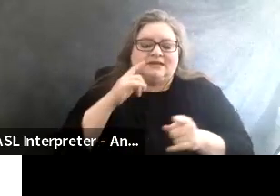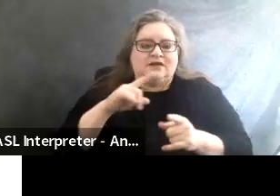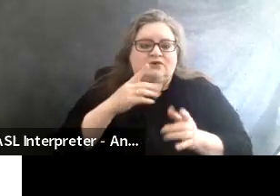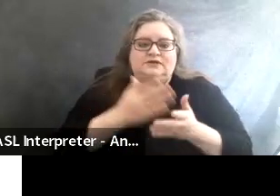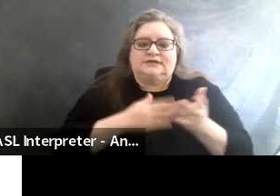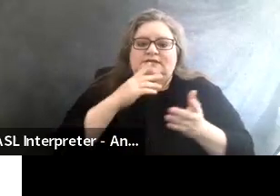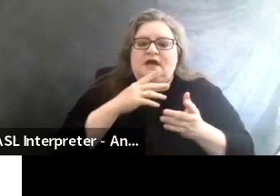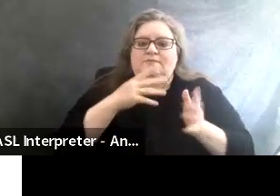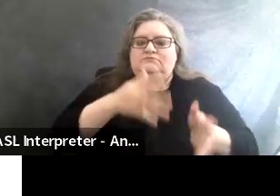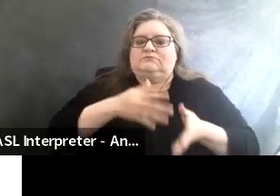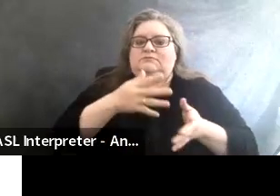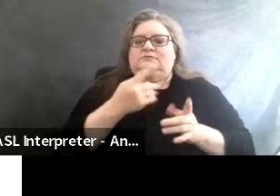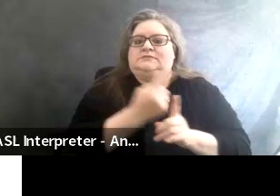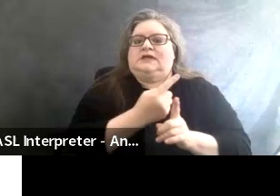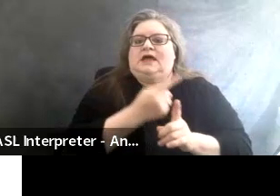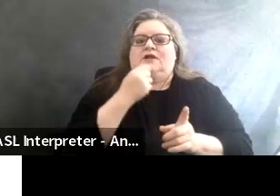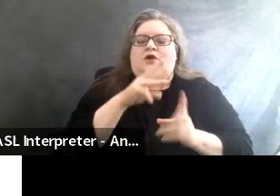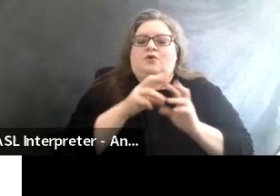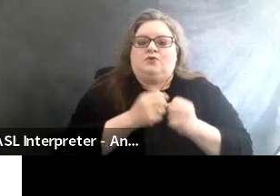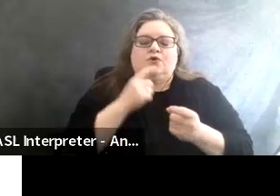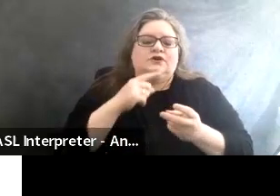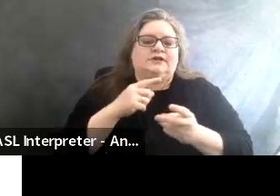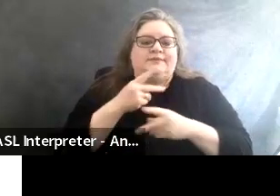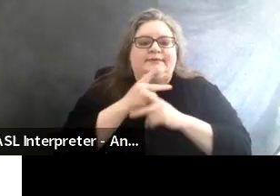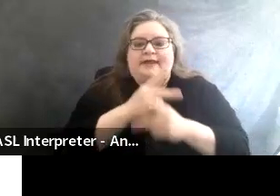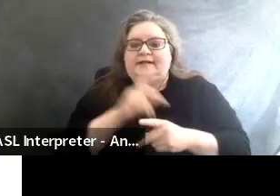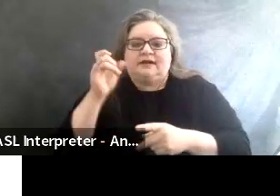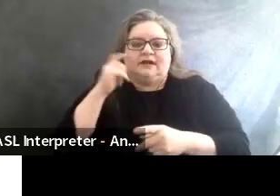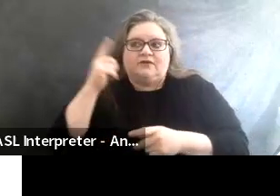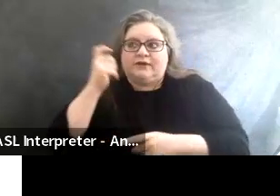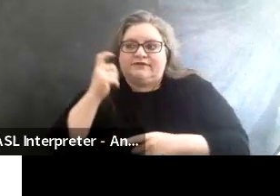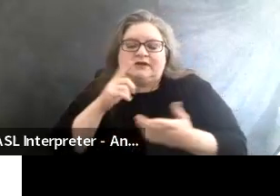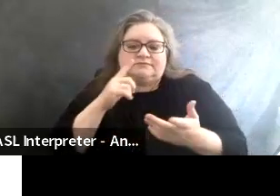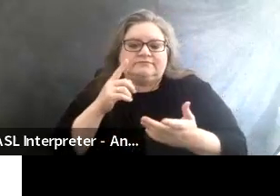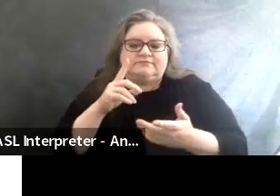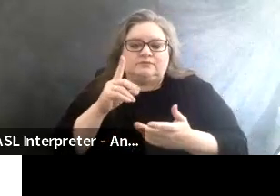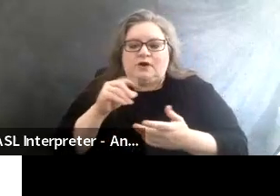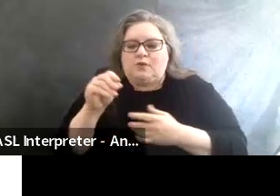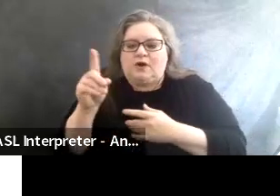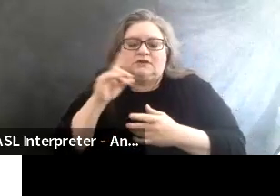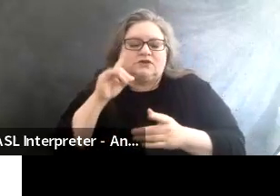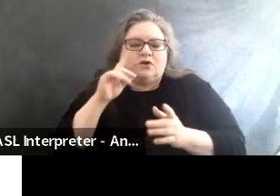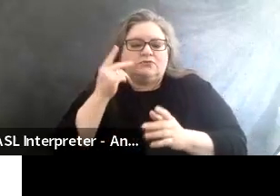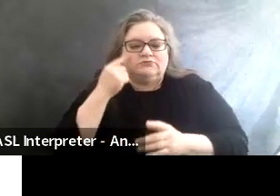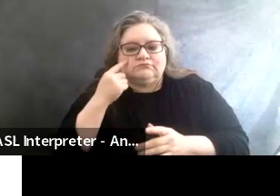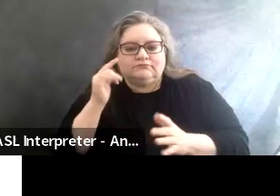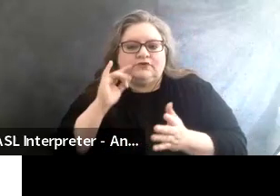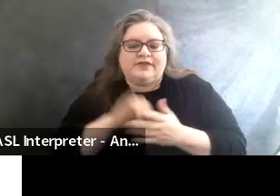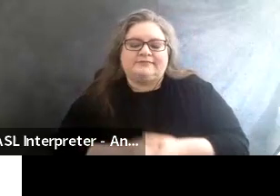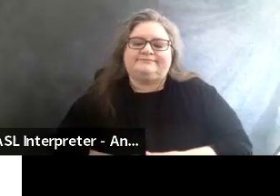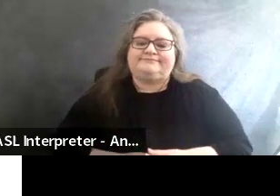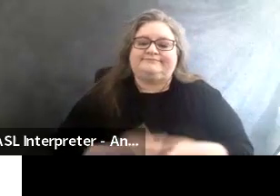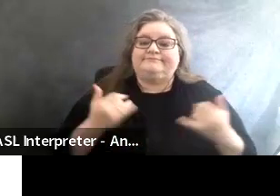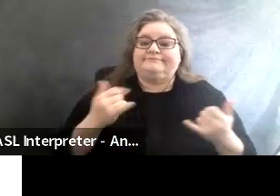standalone workshops on lending and loans, on government funding 101. So keep an eye out for that. I'm really excited